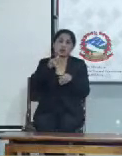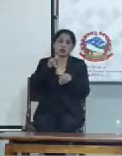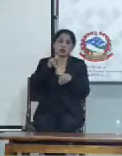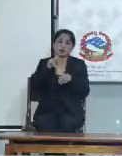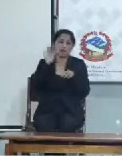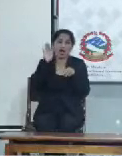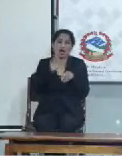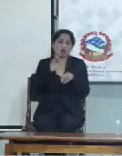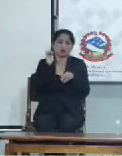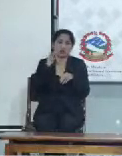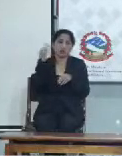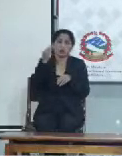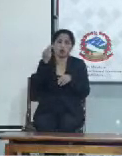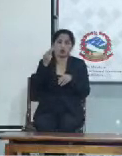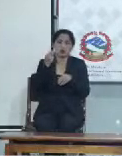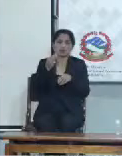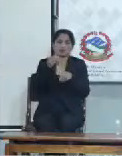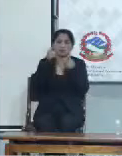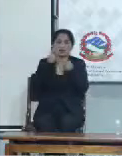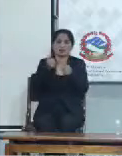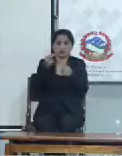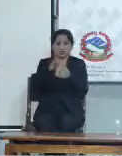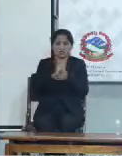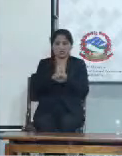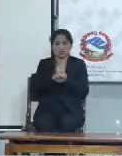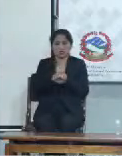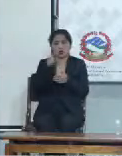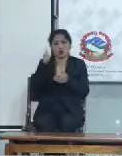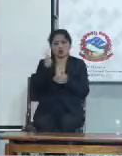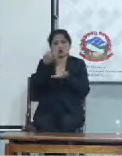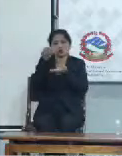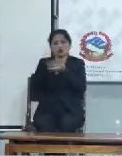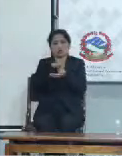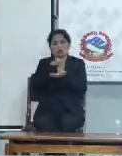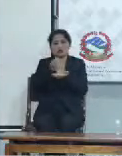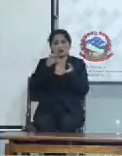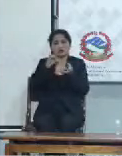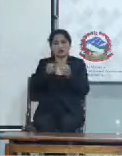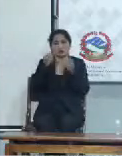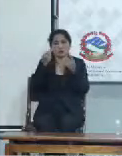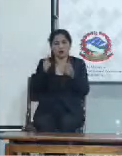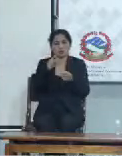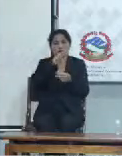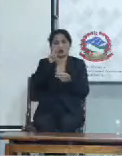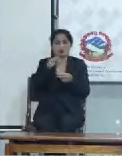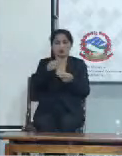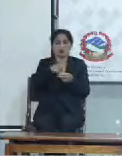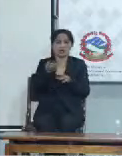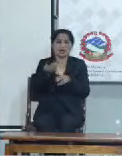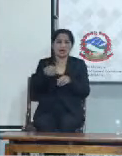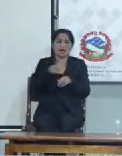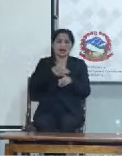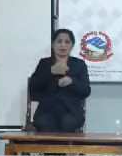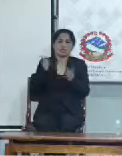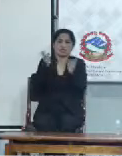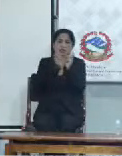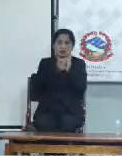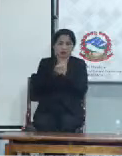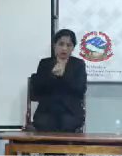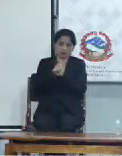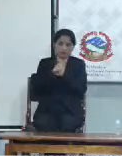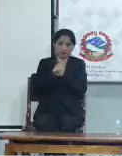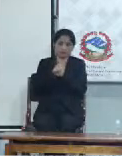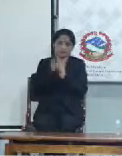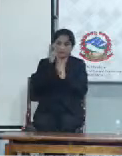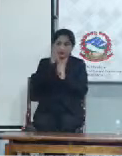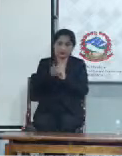other alternates. So we discussed there, and that time we had only one ambulance, and